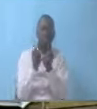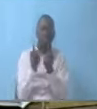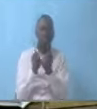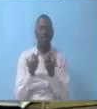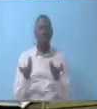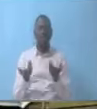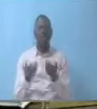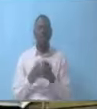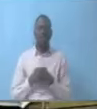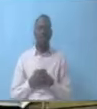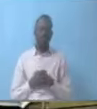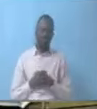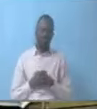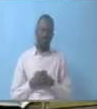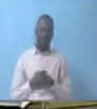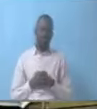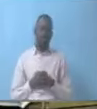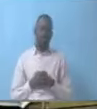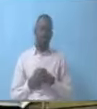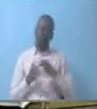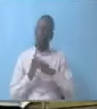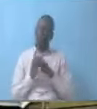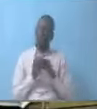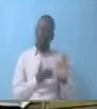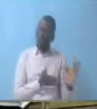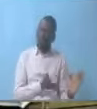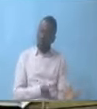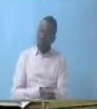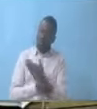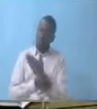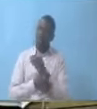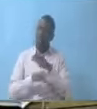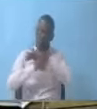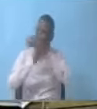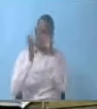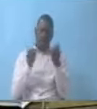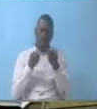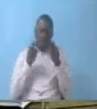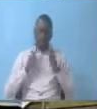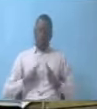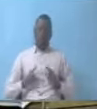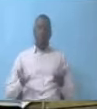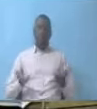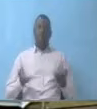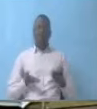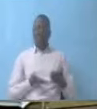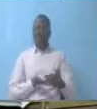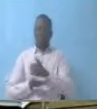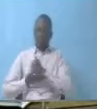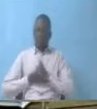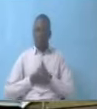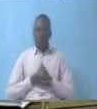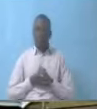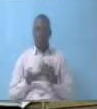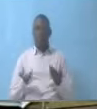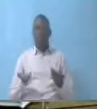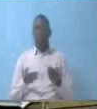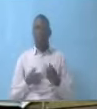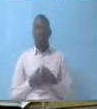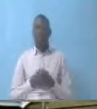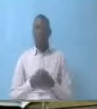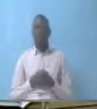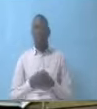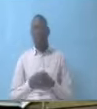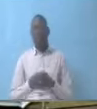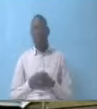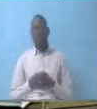Tek loxo ci seen alel way sax ñi nga xamne jégeñaleen seen jégeñaleen tek nañ loxo ci seen alel lolu mo woné tan gi nga xamne mo